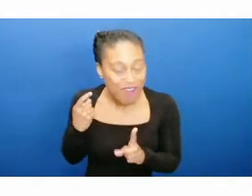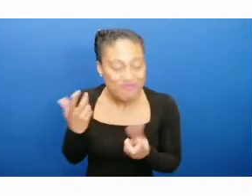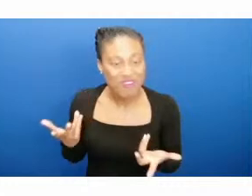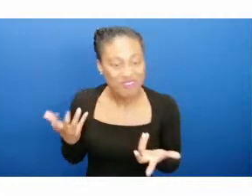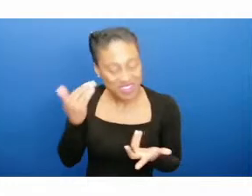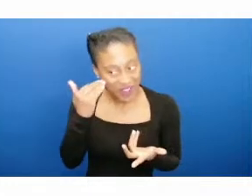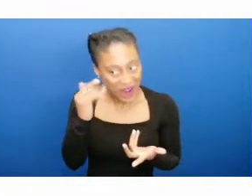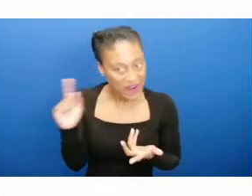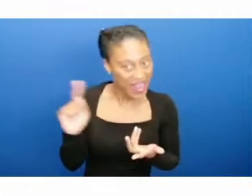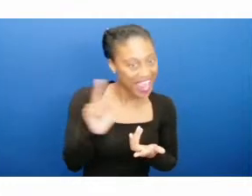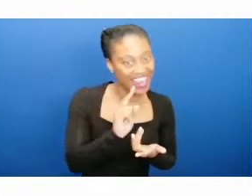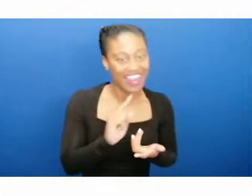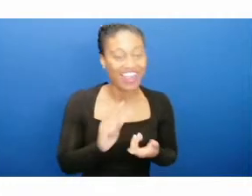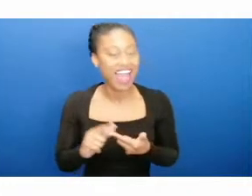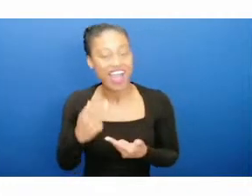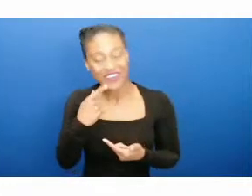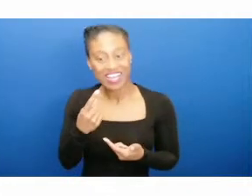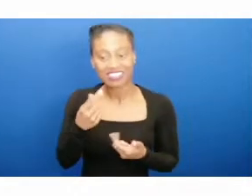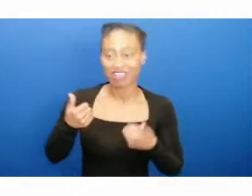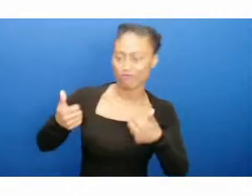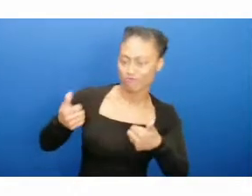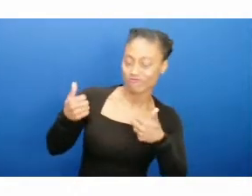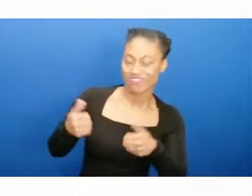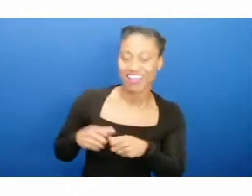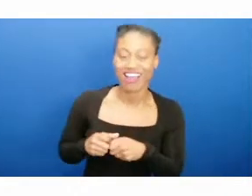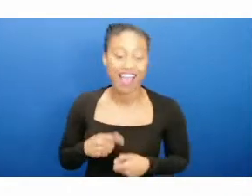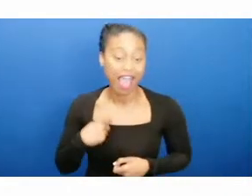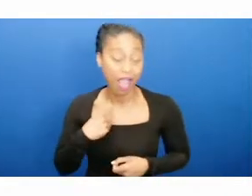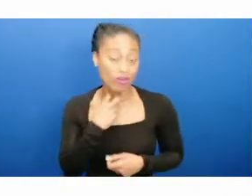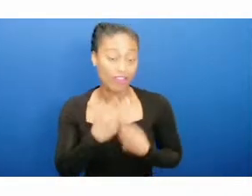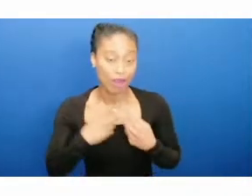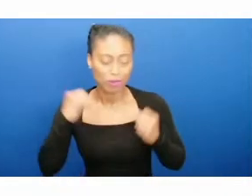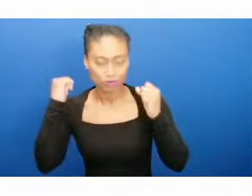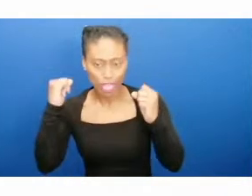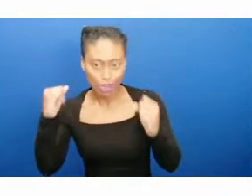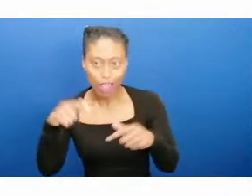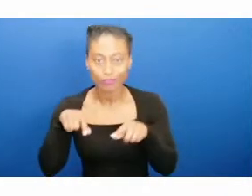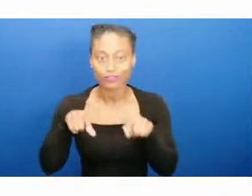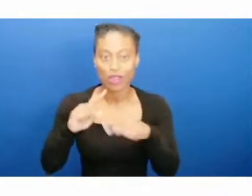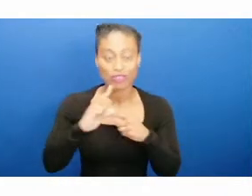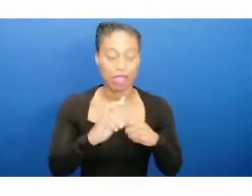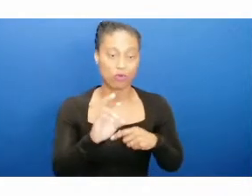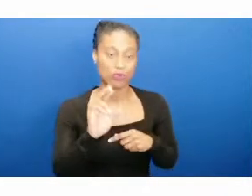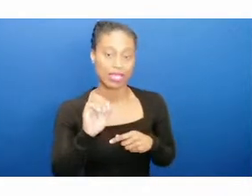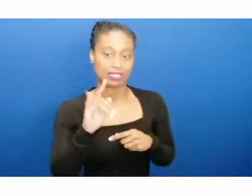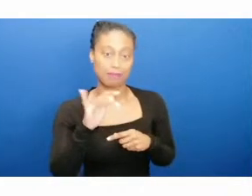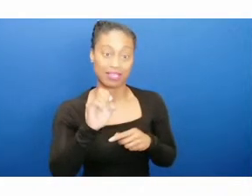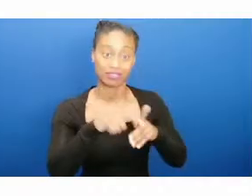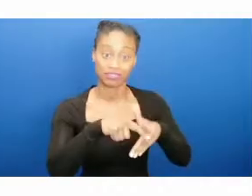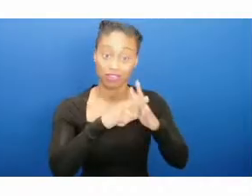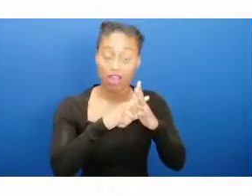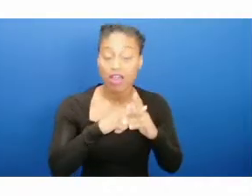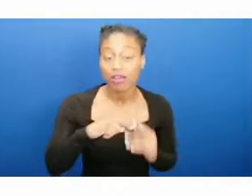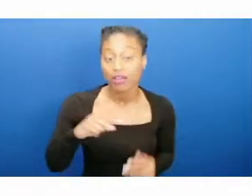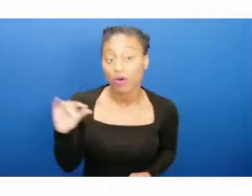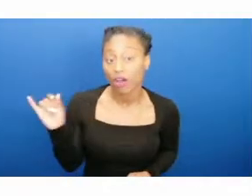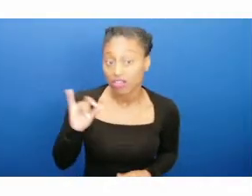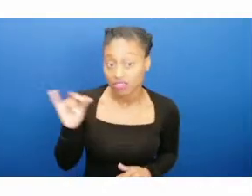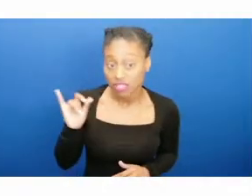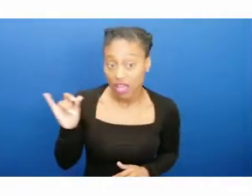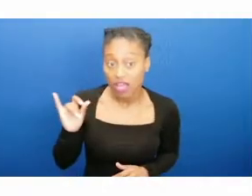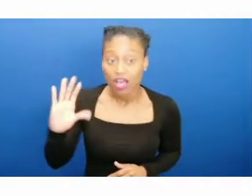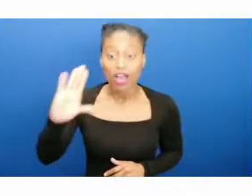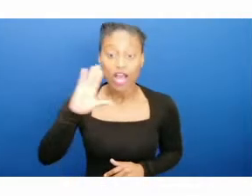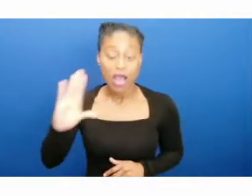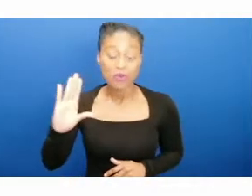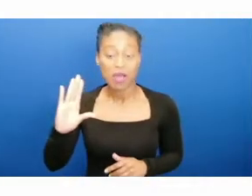We want to give you a shout out. I'll give you some verbal shout outs while we're getting the recipe started, but also we'll be putting